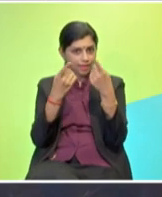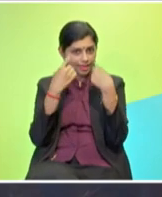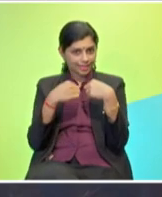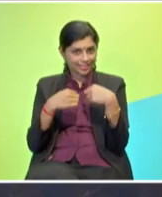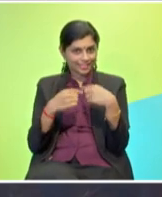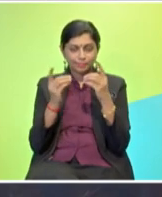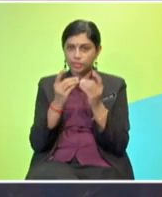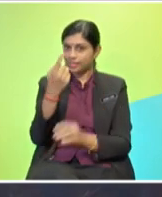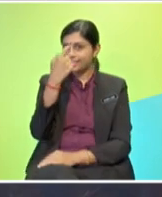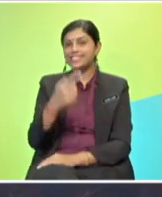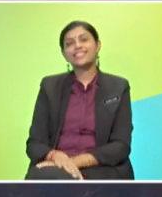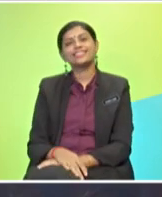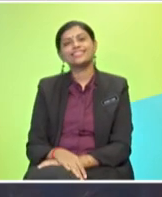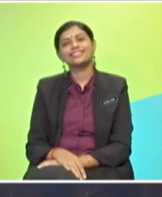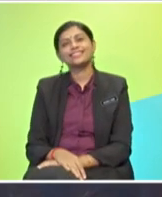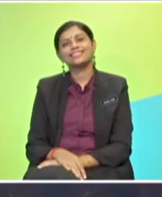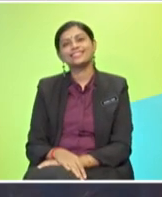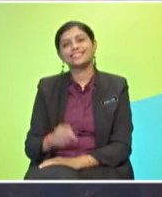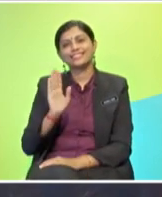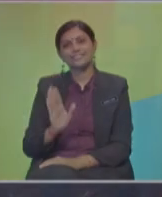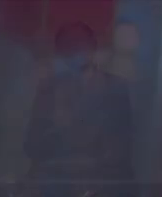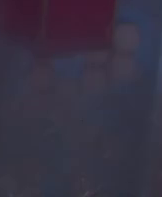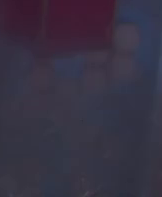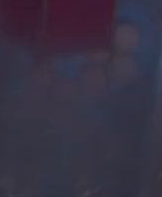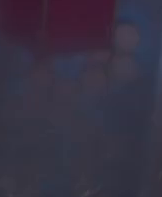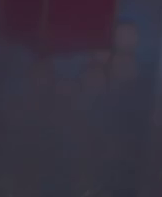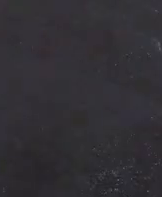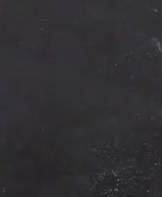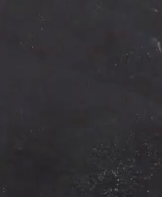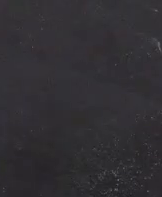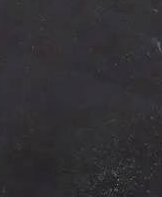in DidikTV, DidikTV KPM. Don't go anywhere.